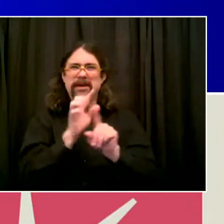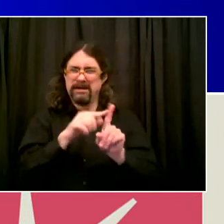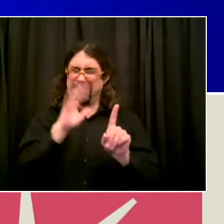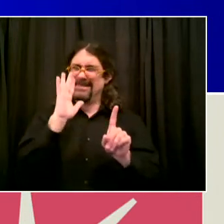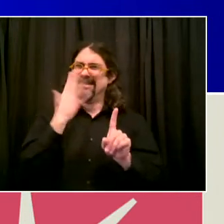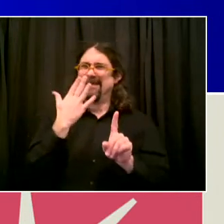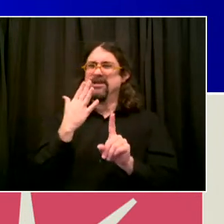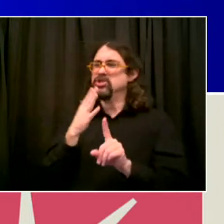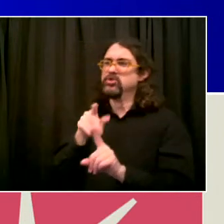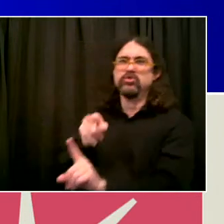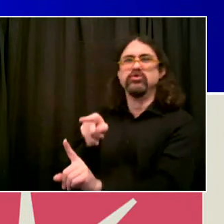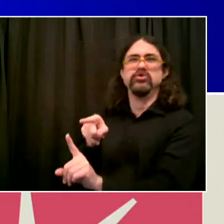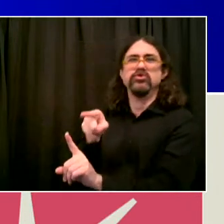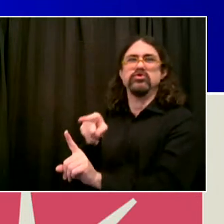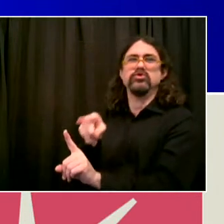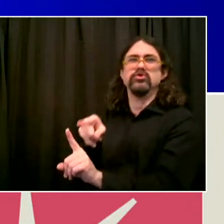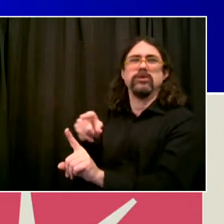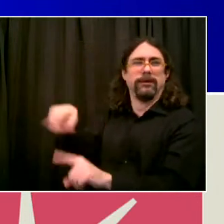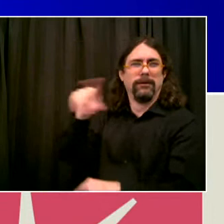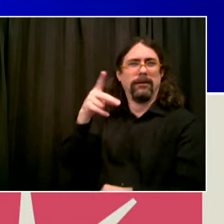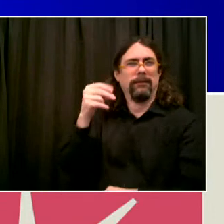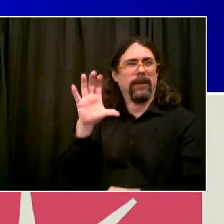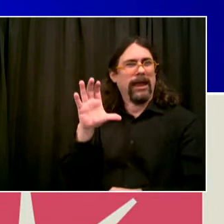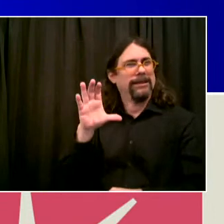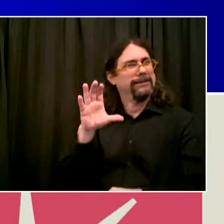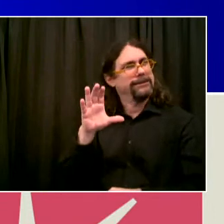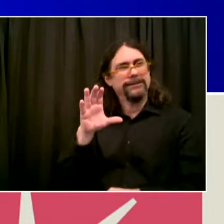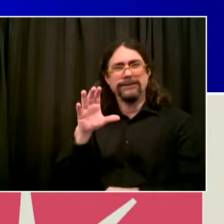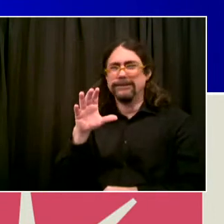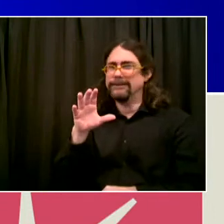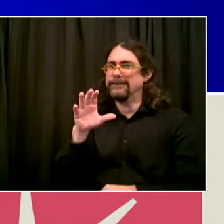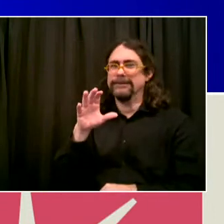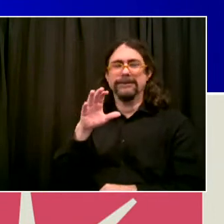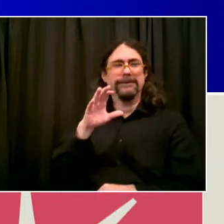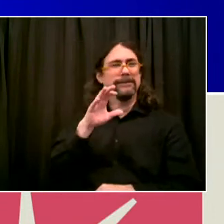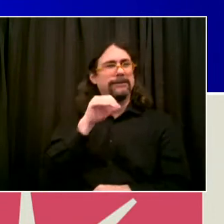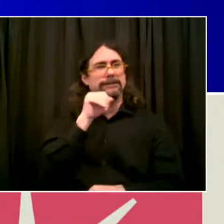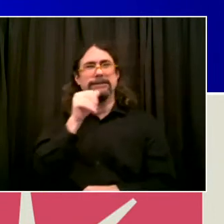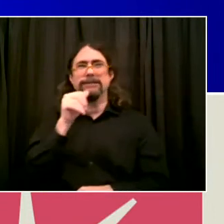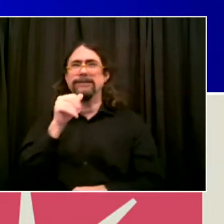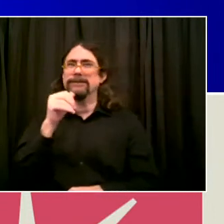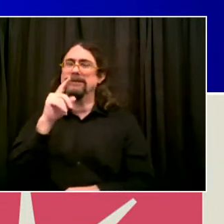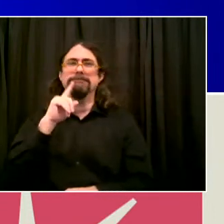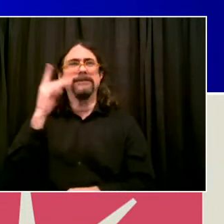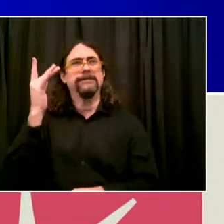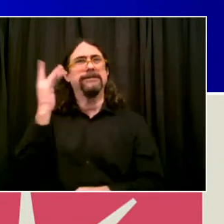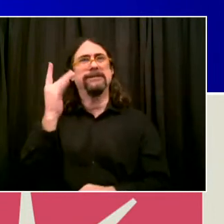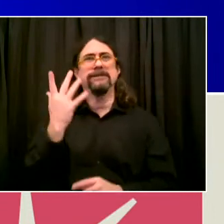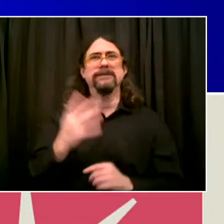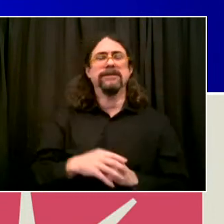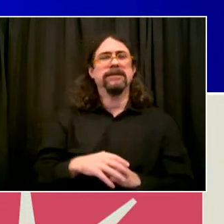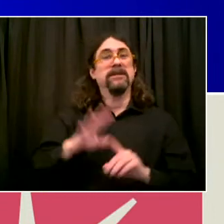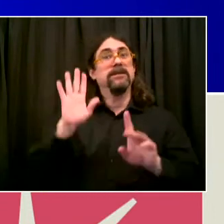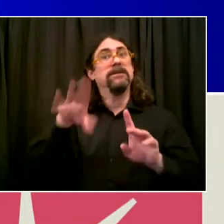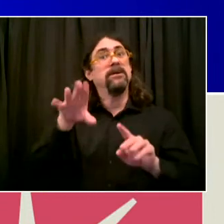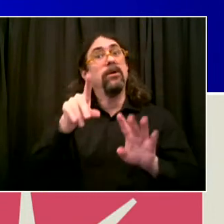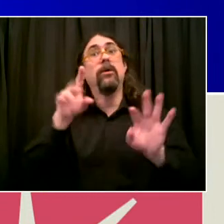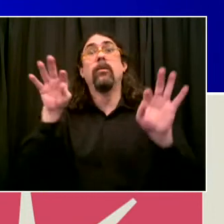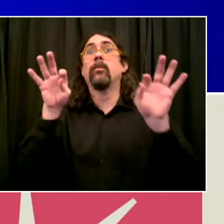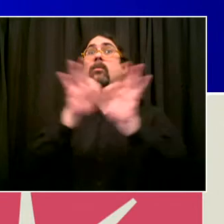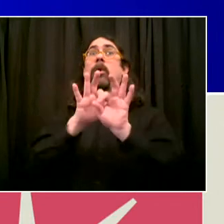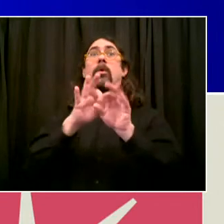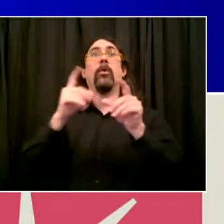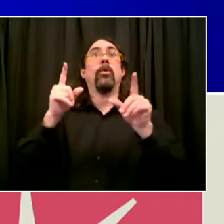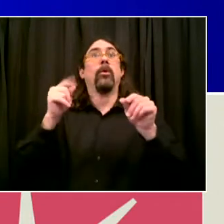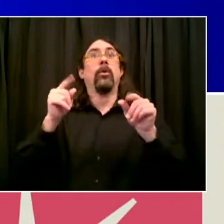sure people get vaccinated in the communities in greatest danger. We're here to try and serve everyone, but we have to